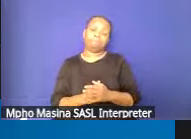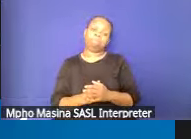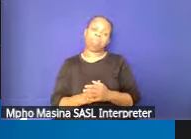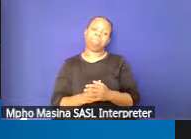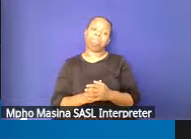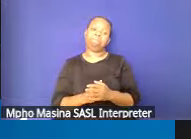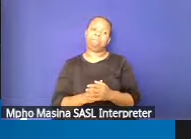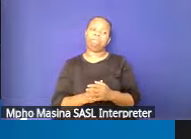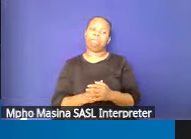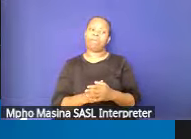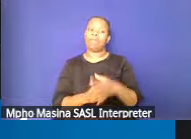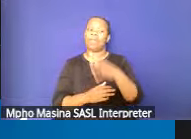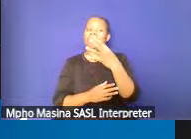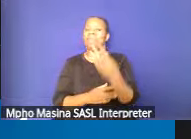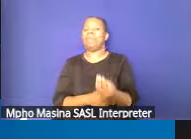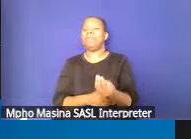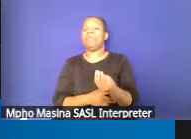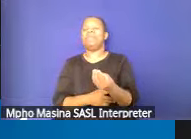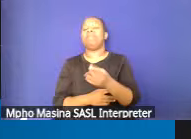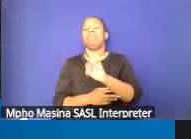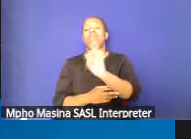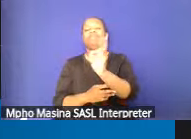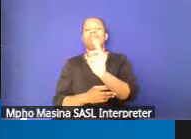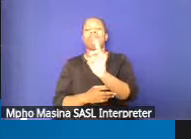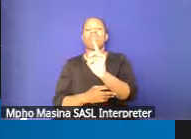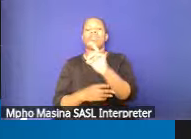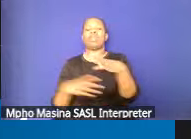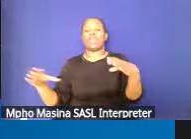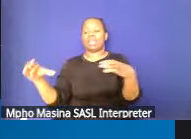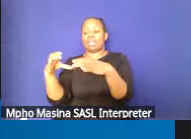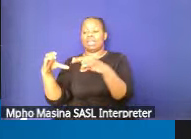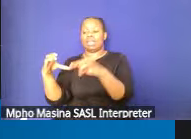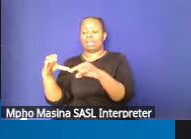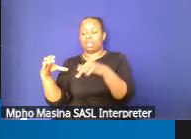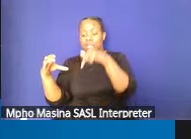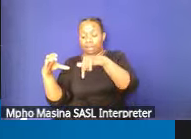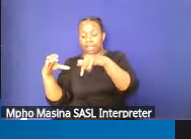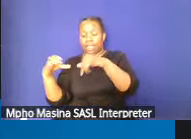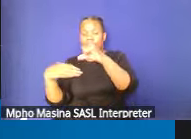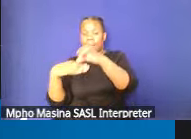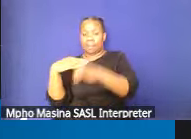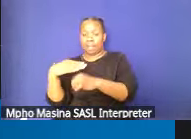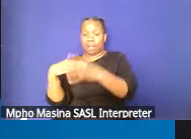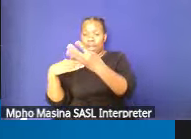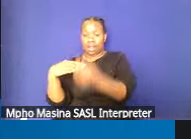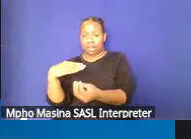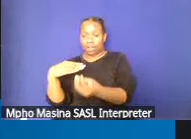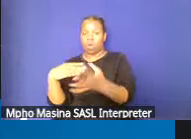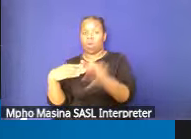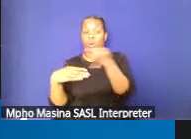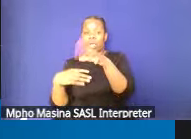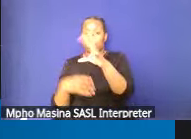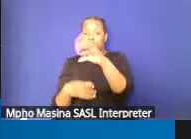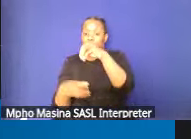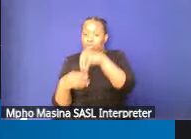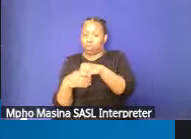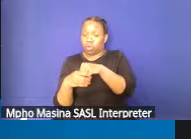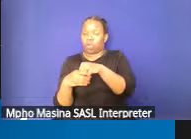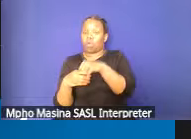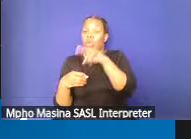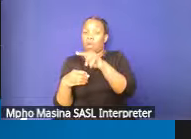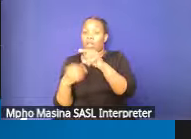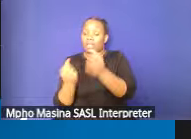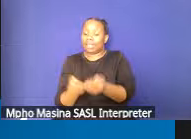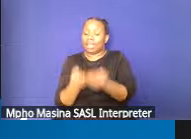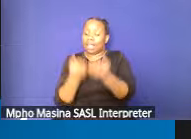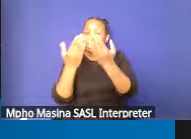we're having a session within this month, which include supplier onboarding. And one of